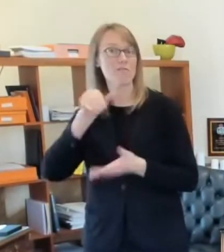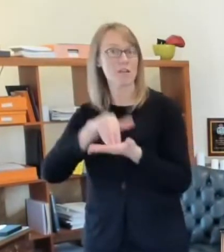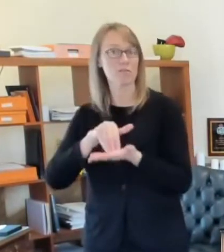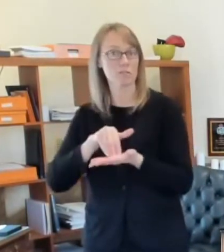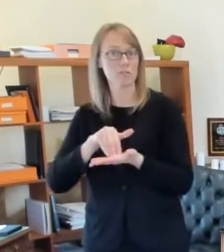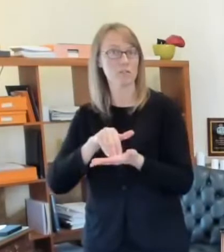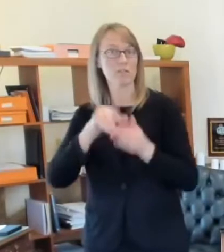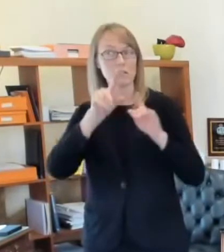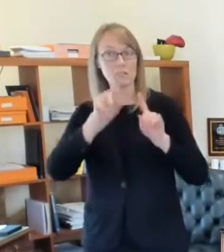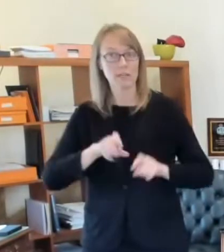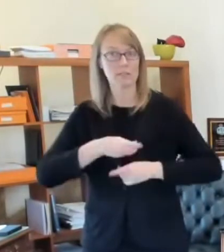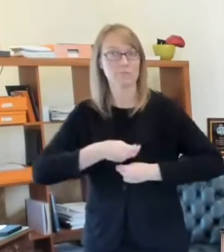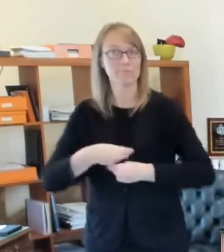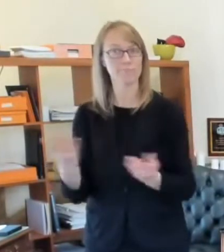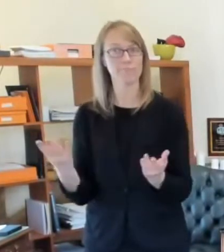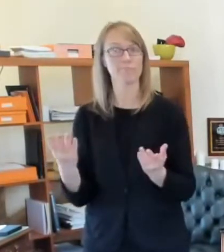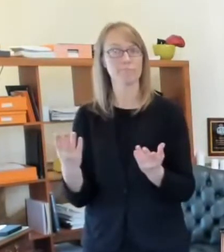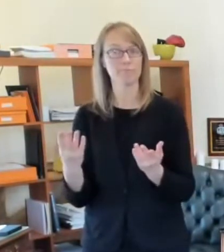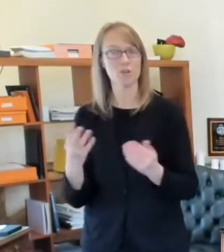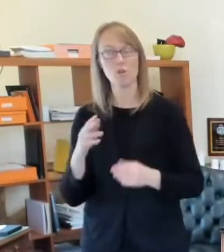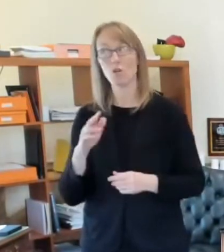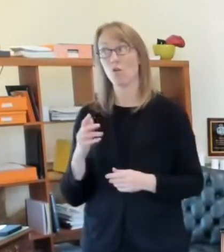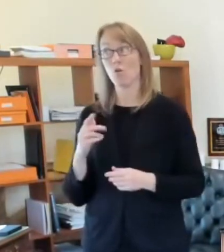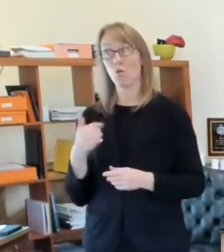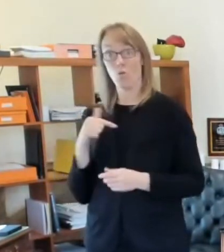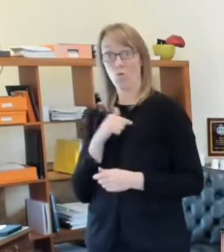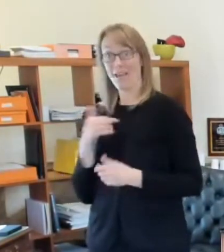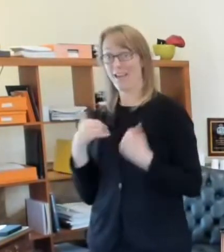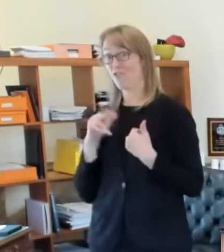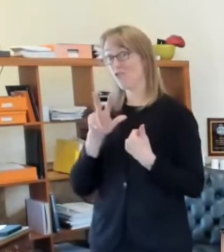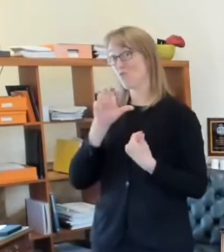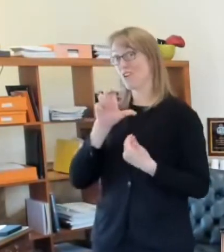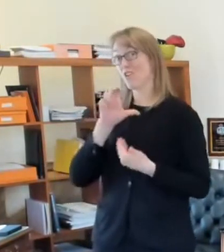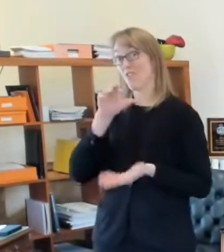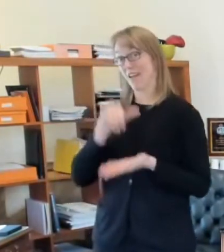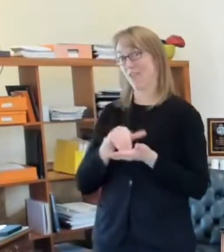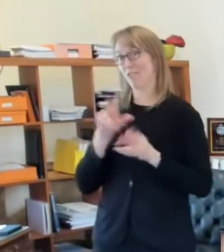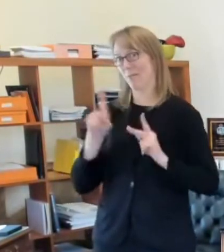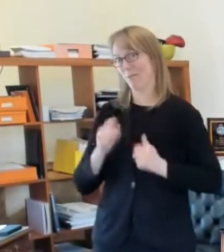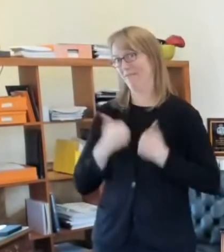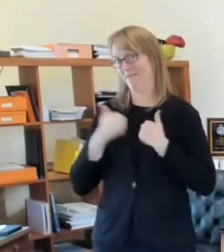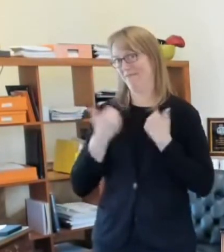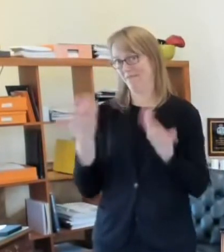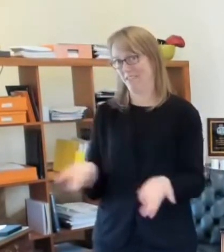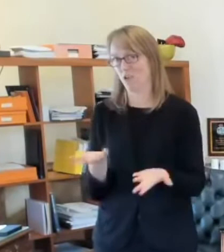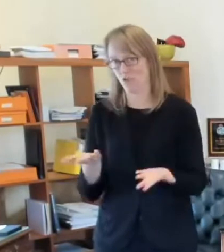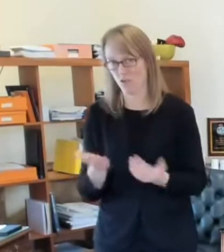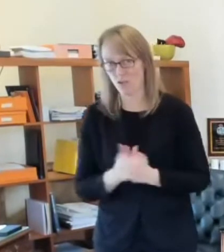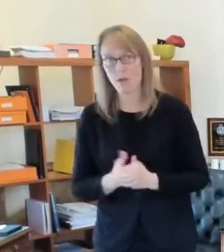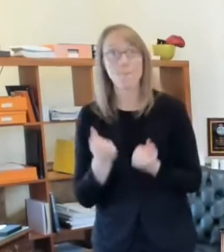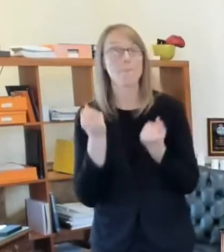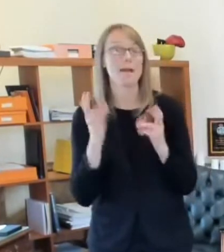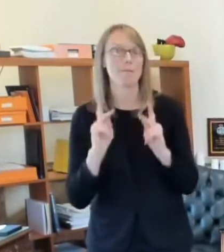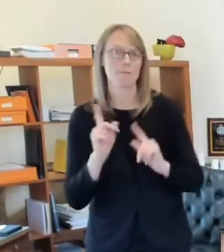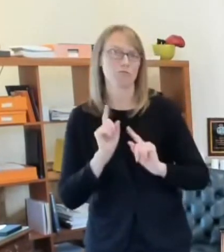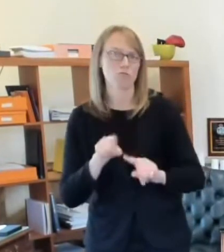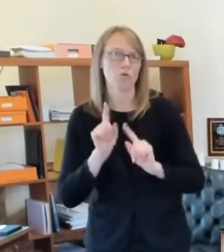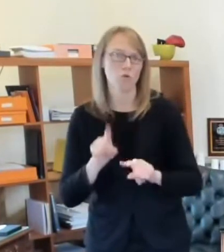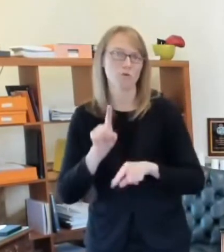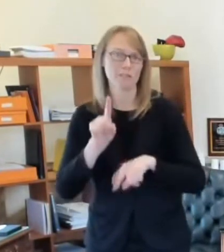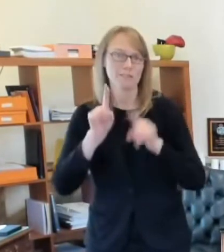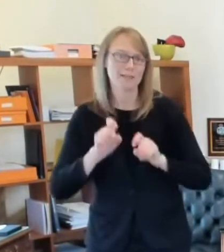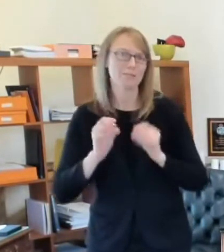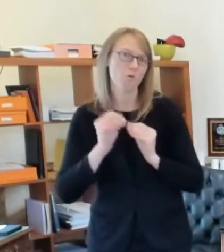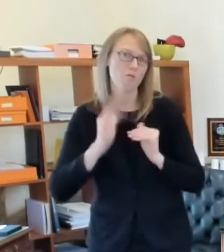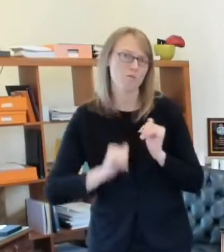177,000 tests given. Now, we have 300,000 people in the city. I know a lot of people have been tested more than once, but still, this